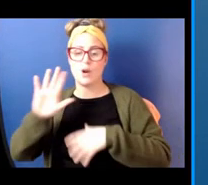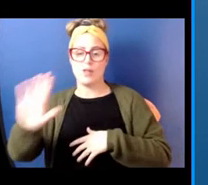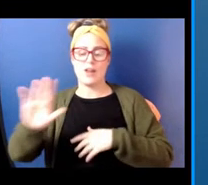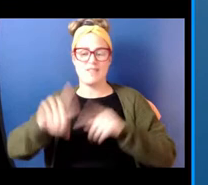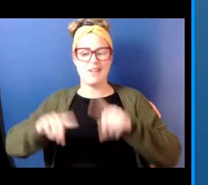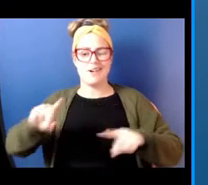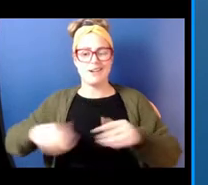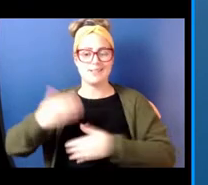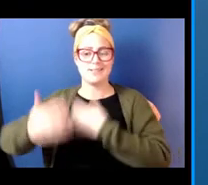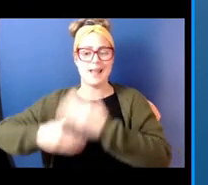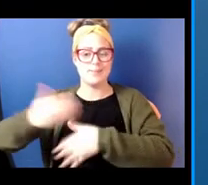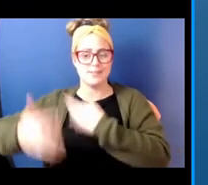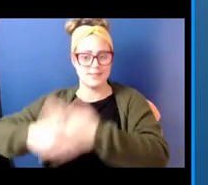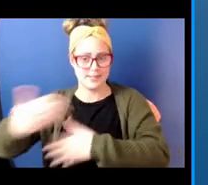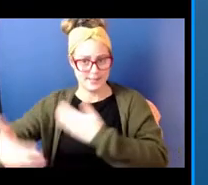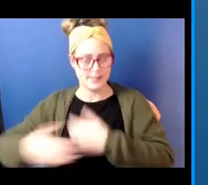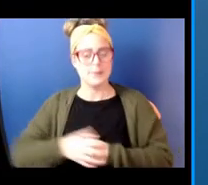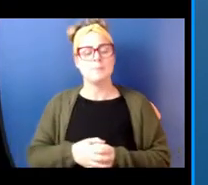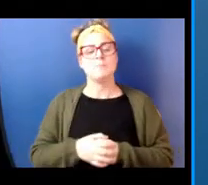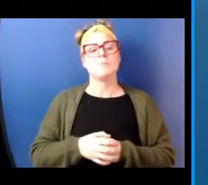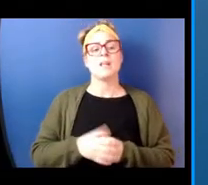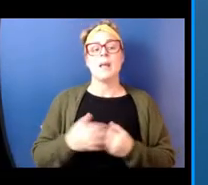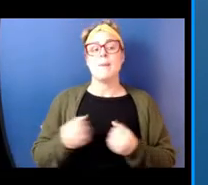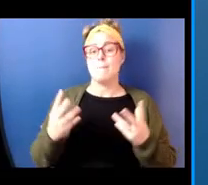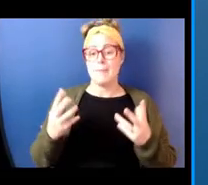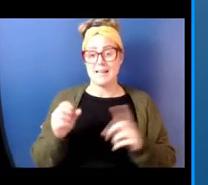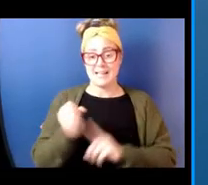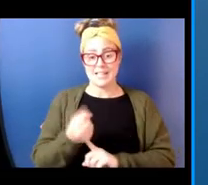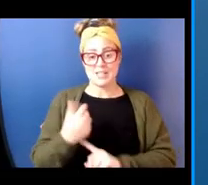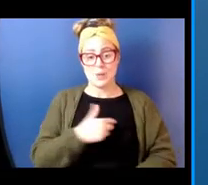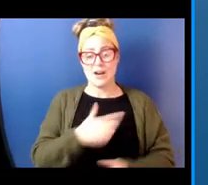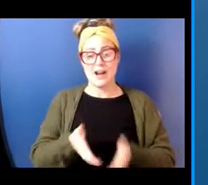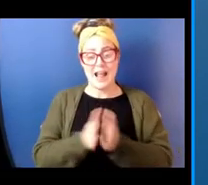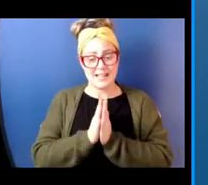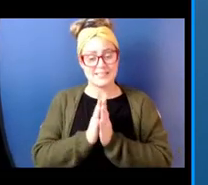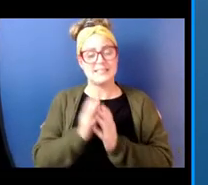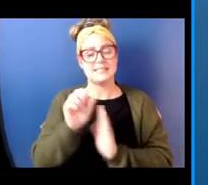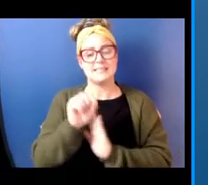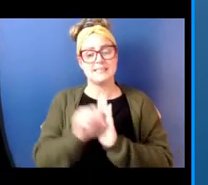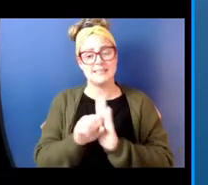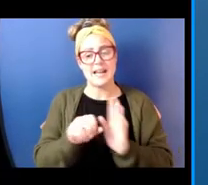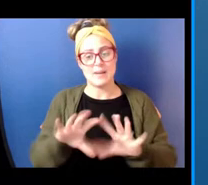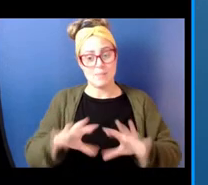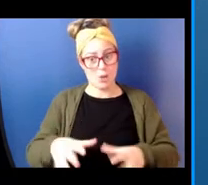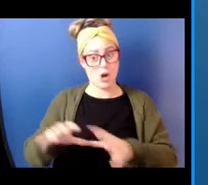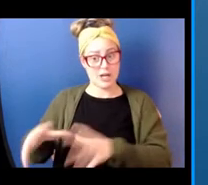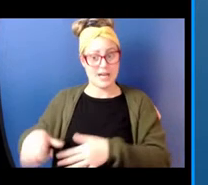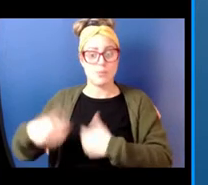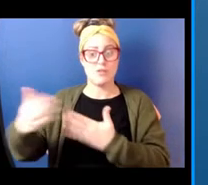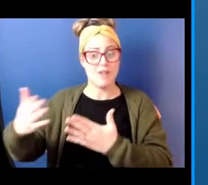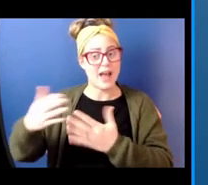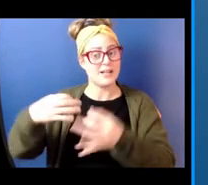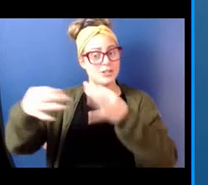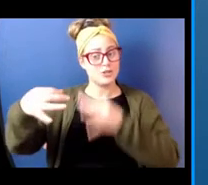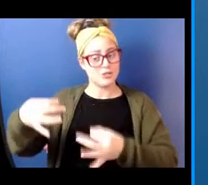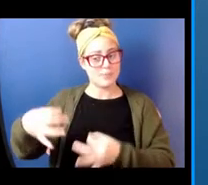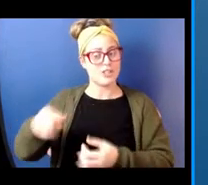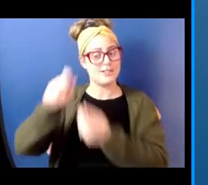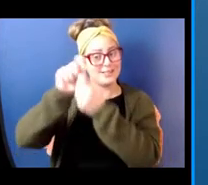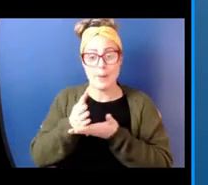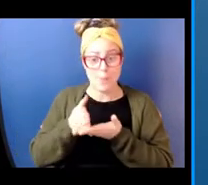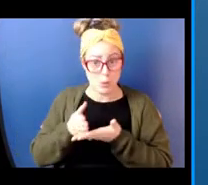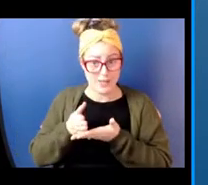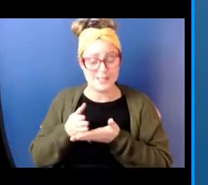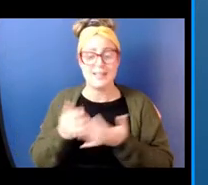and in many cases we're asking the state party to provide us with a description or details about how their process